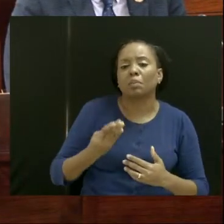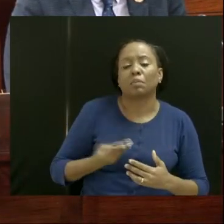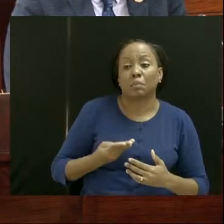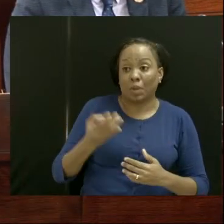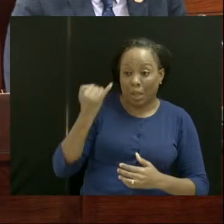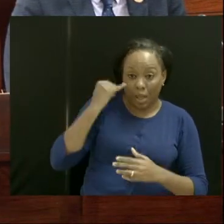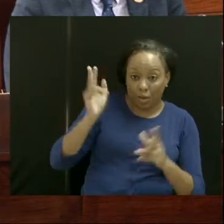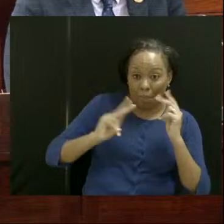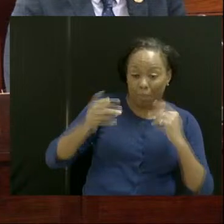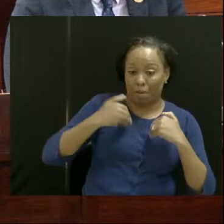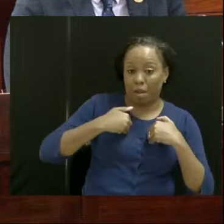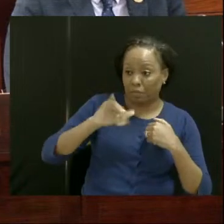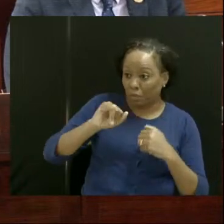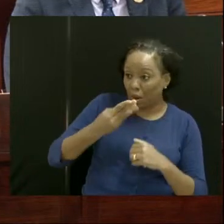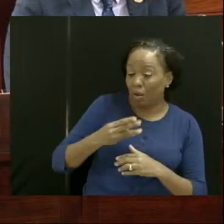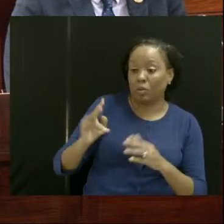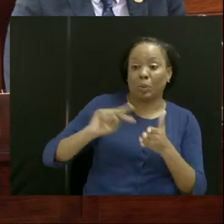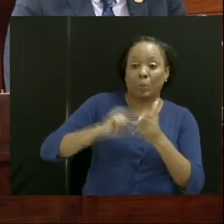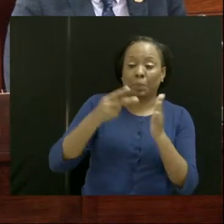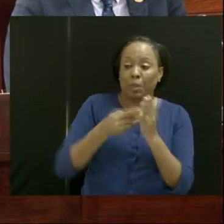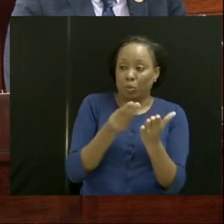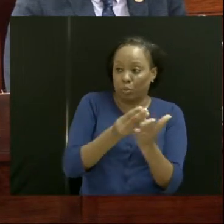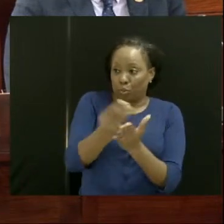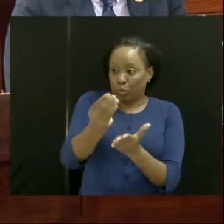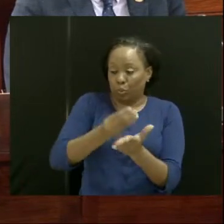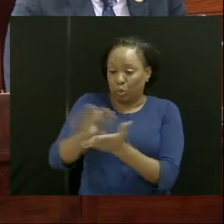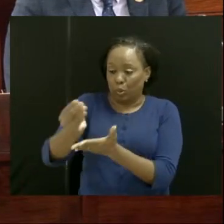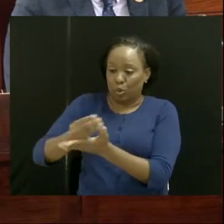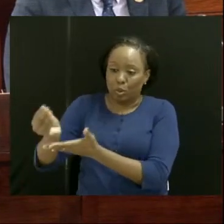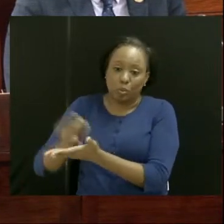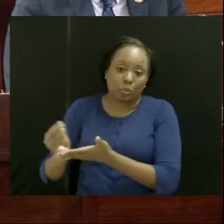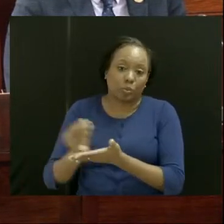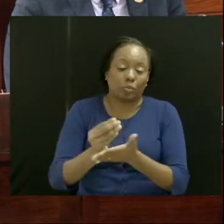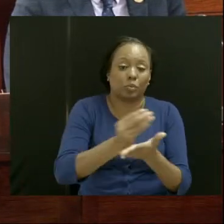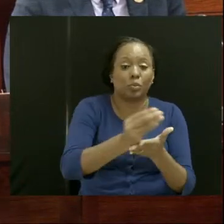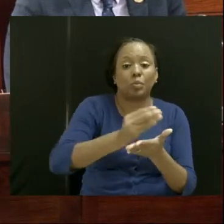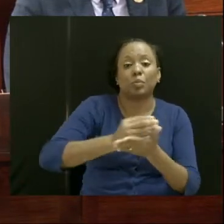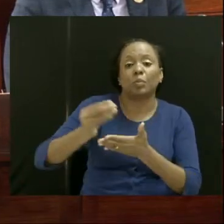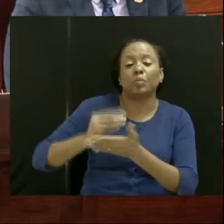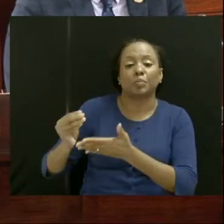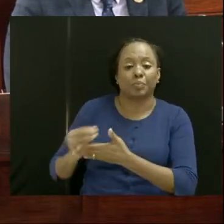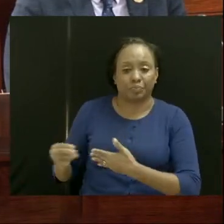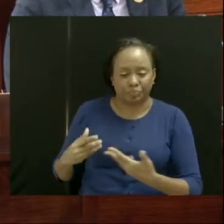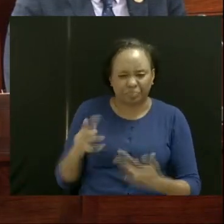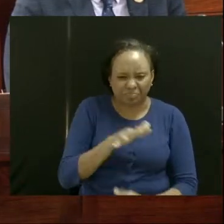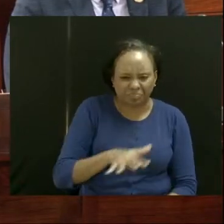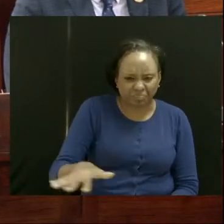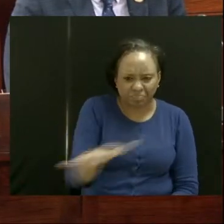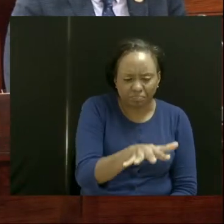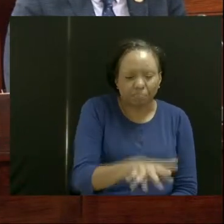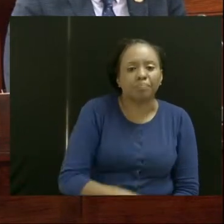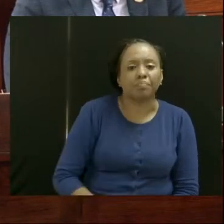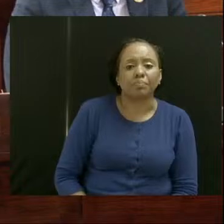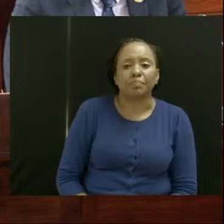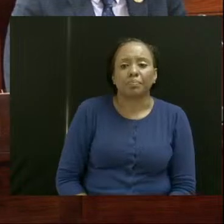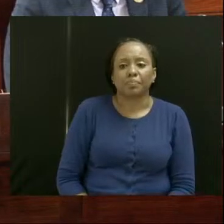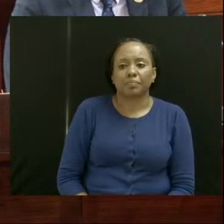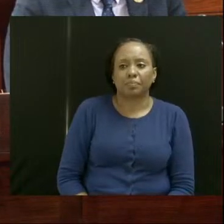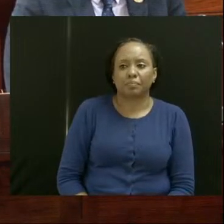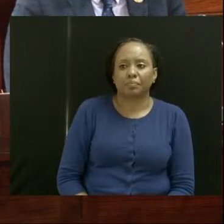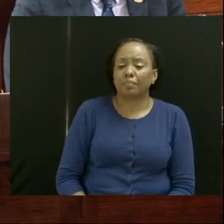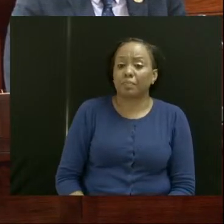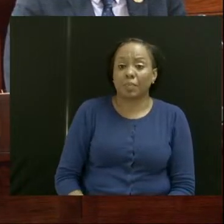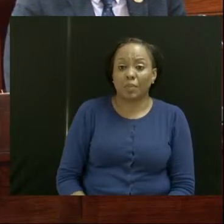economy, which would have the opposite, the obvious ripple effect across the economy. Those are laudable